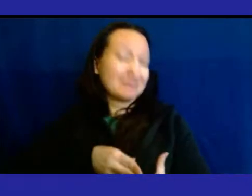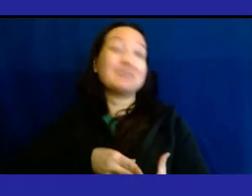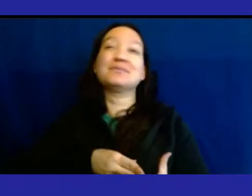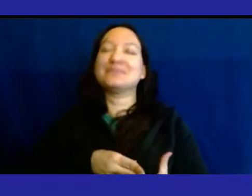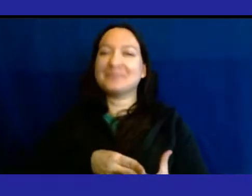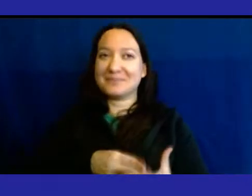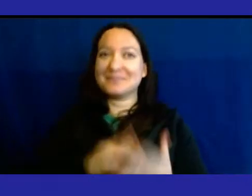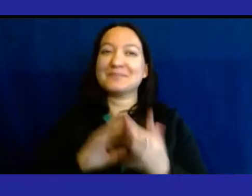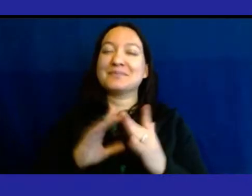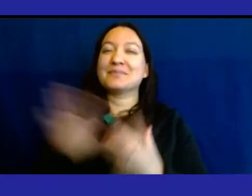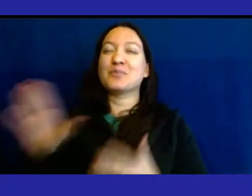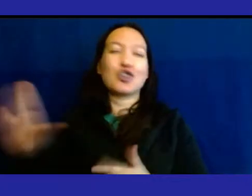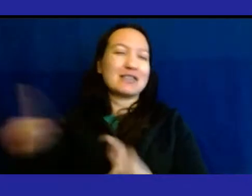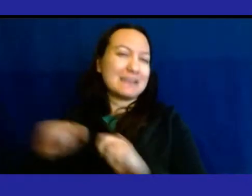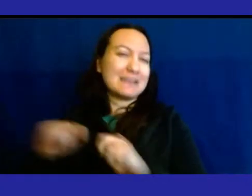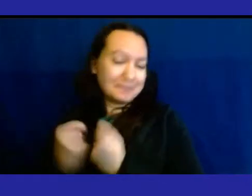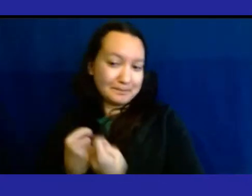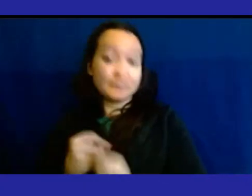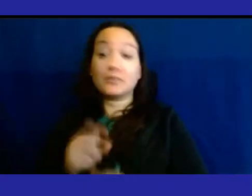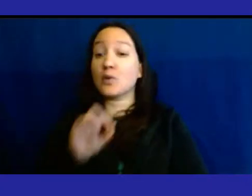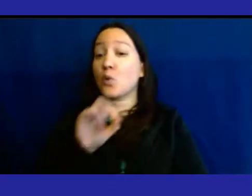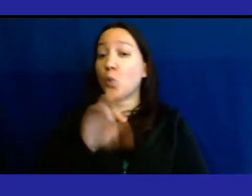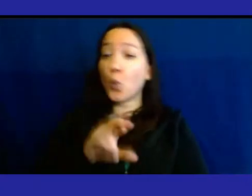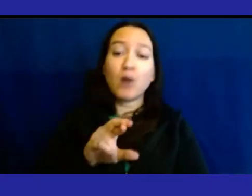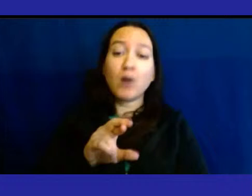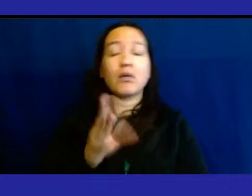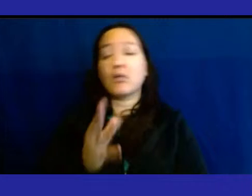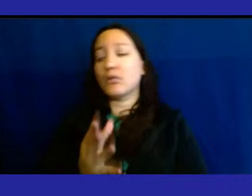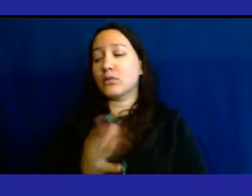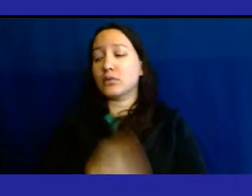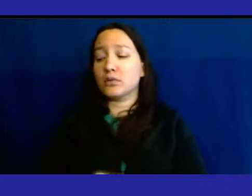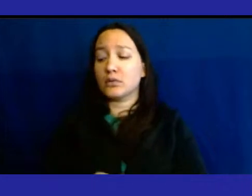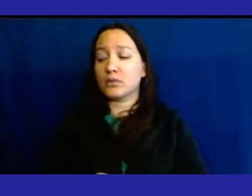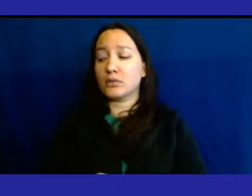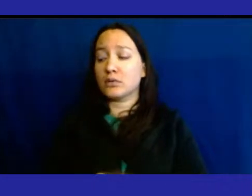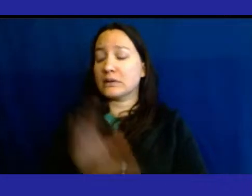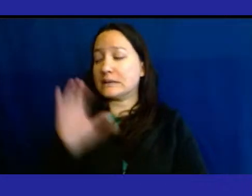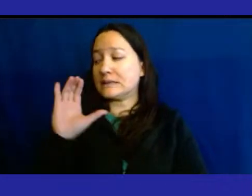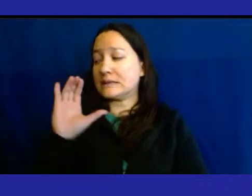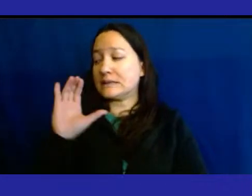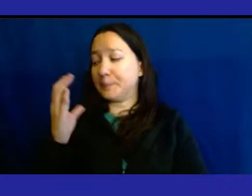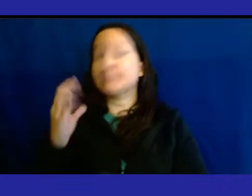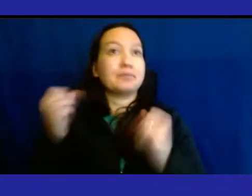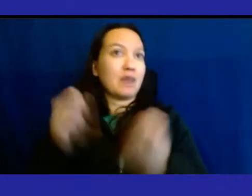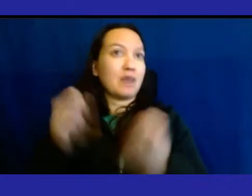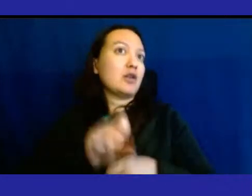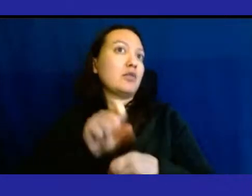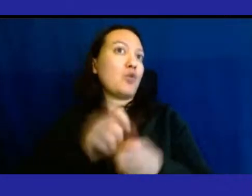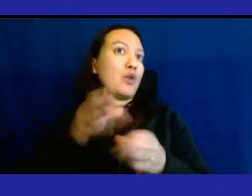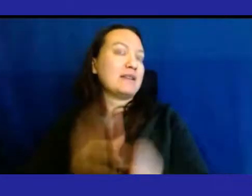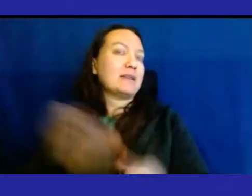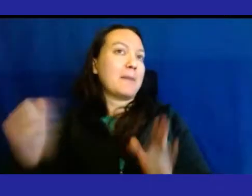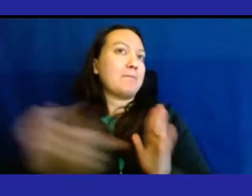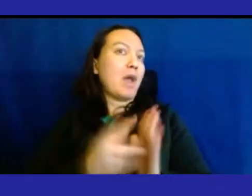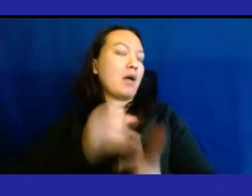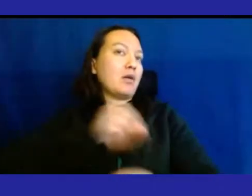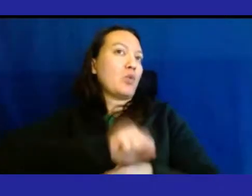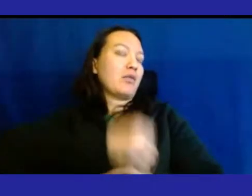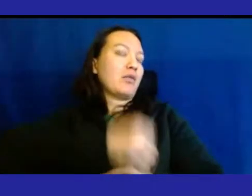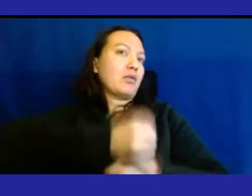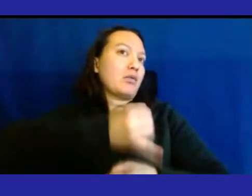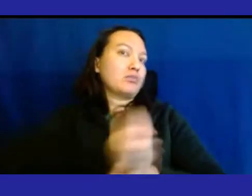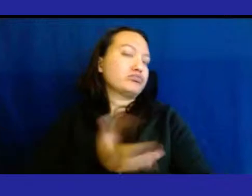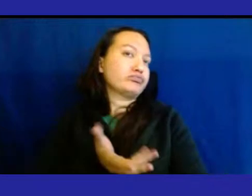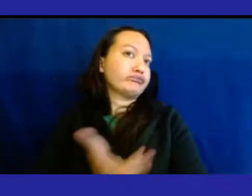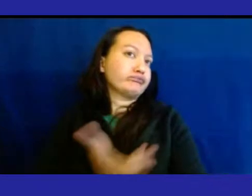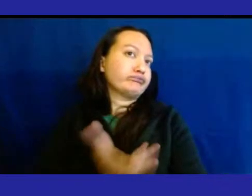her team. Or, I mean, also again, too, the fact that many of our employees are back on site and interacting, and those